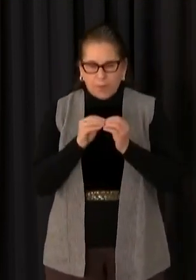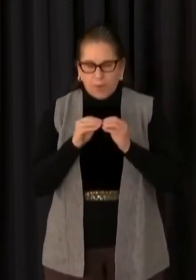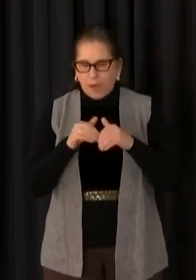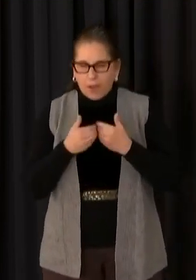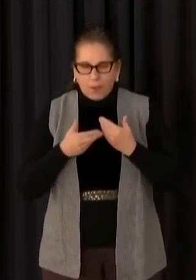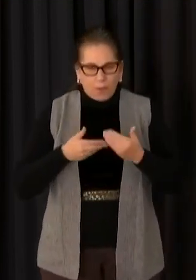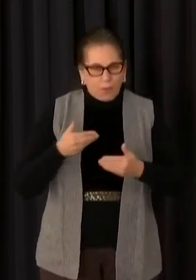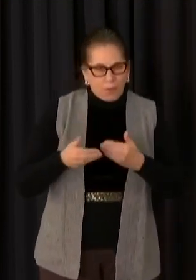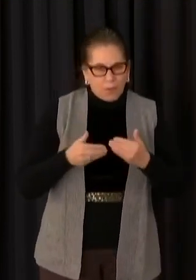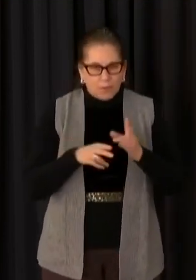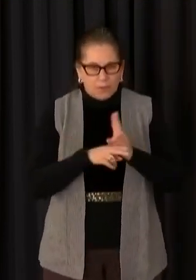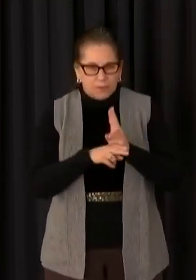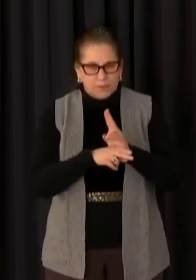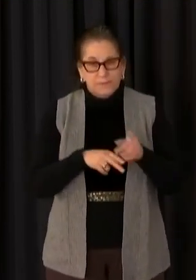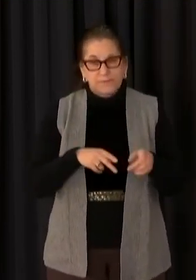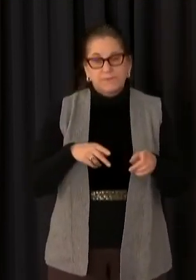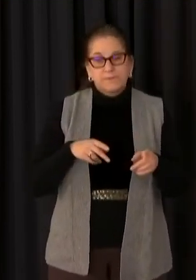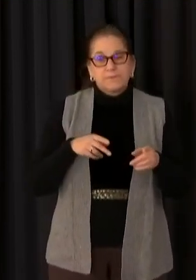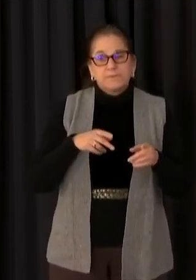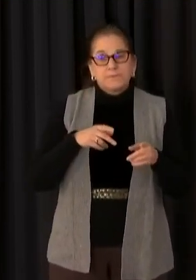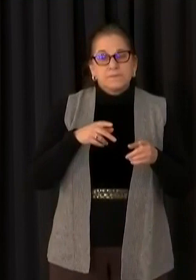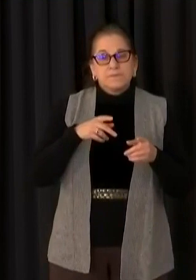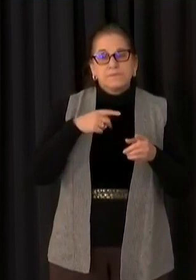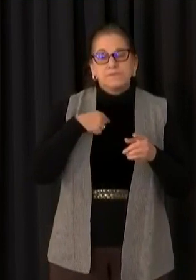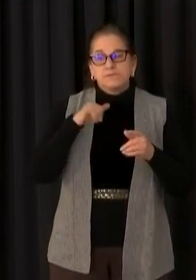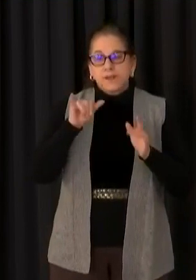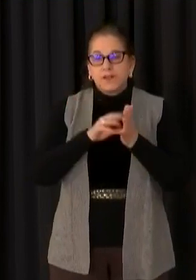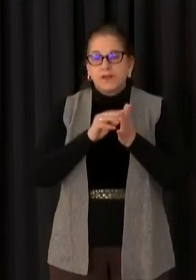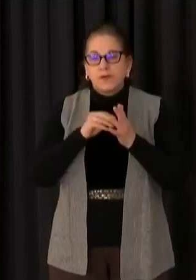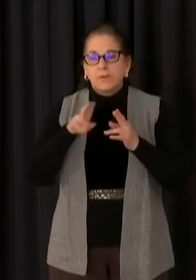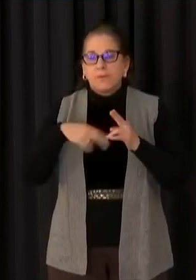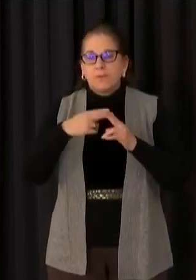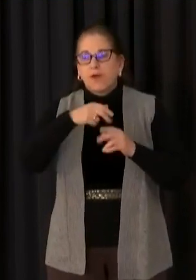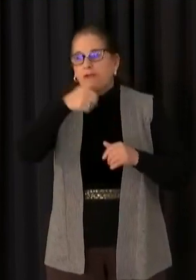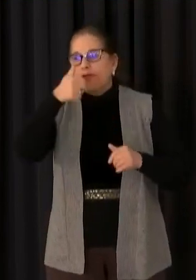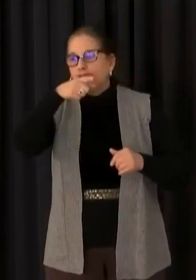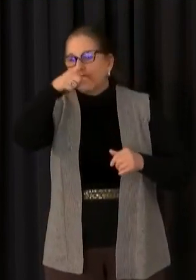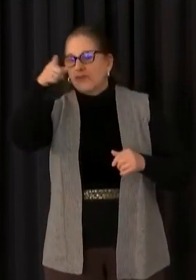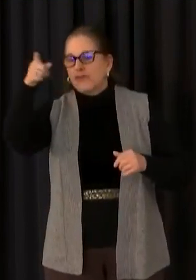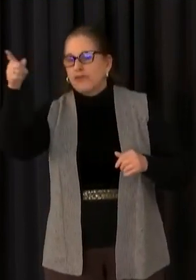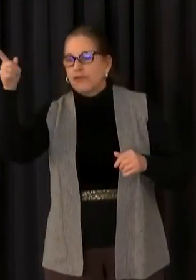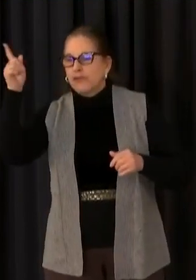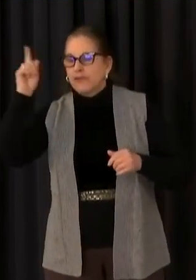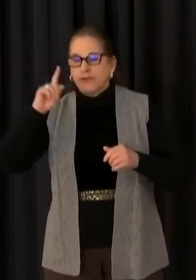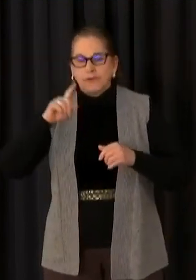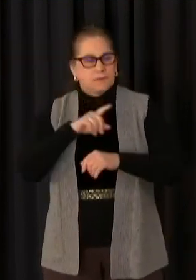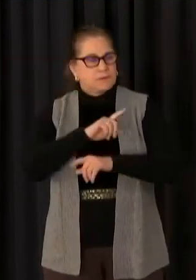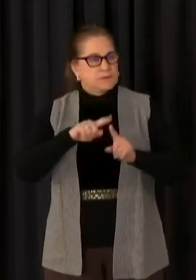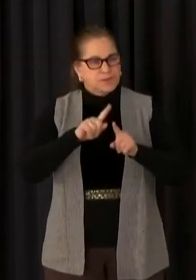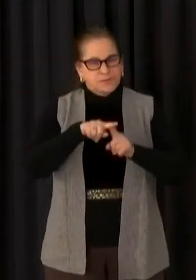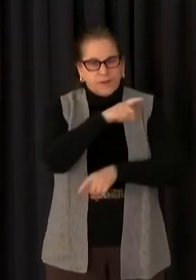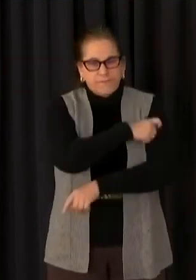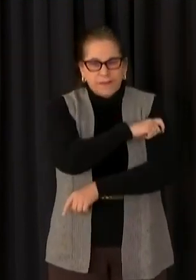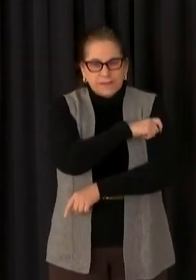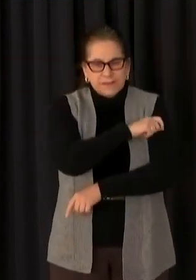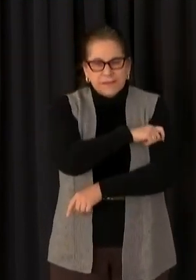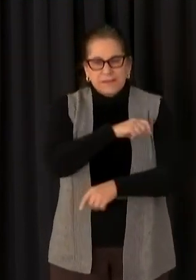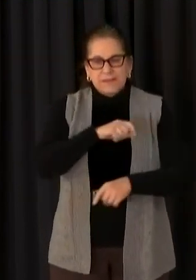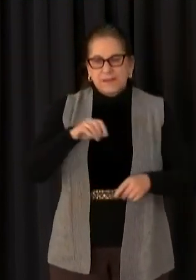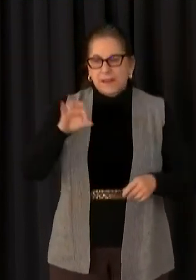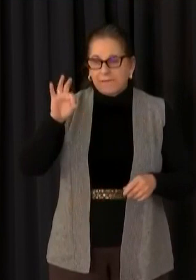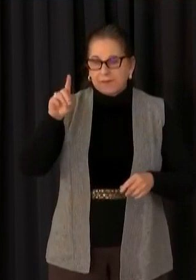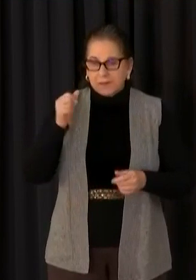effectiveness of those vaccines, how well they do at preventing COVID-19, how well they may do at preventing people